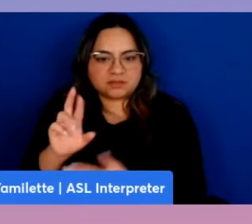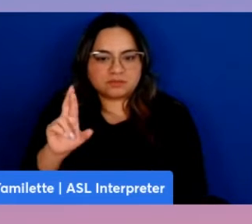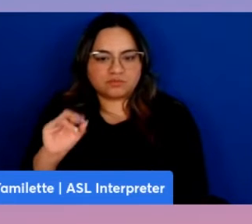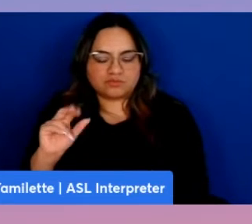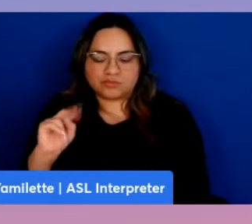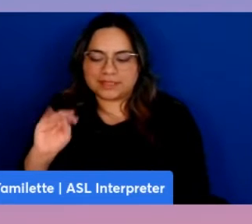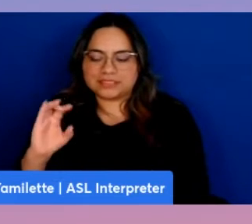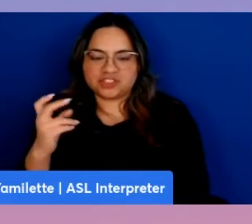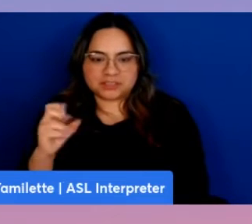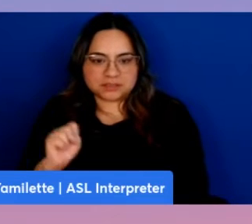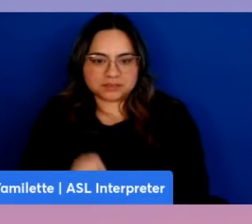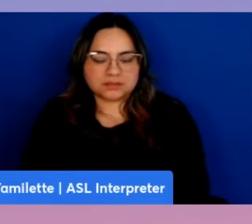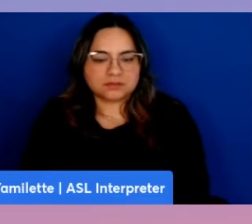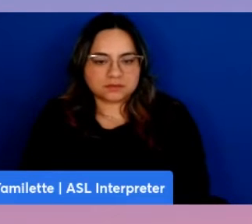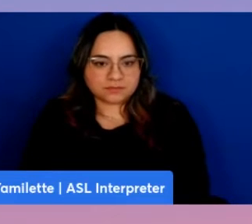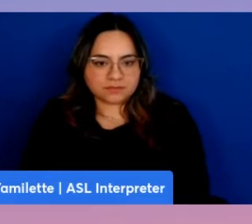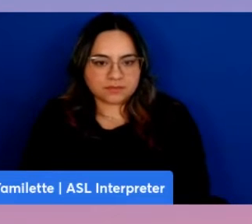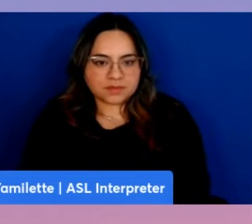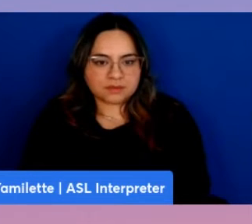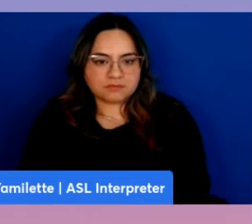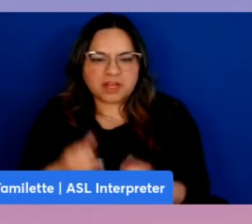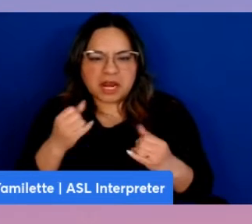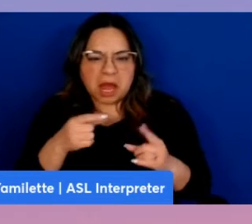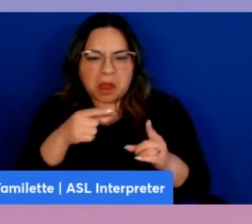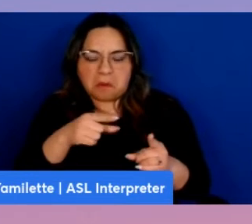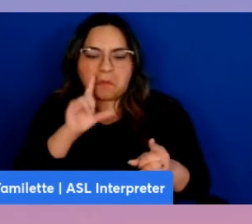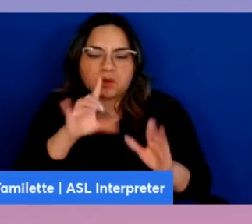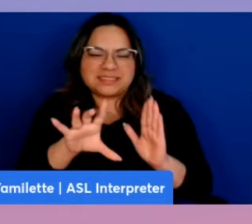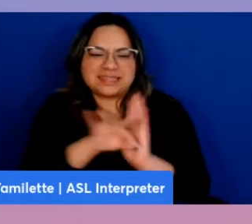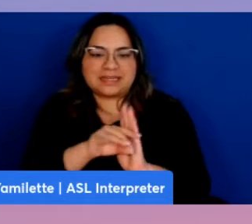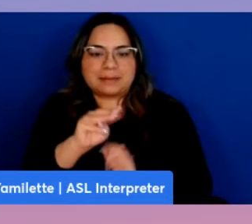In this case, we're going to select main.